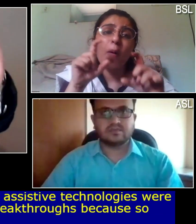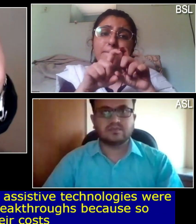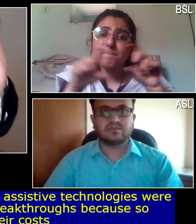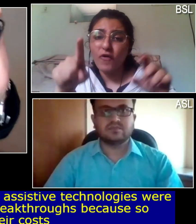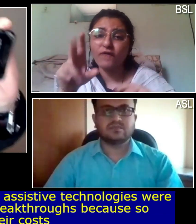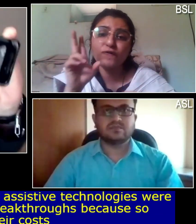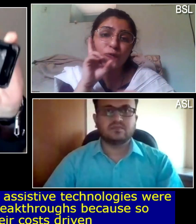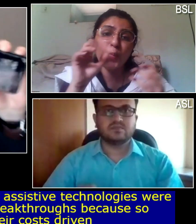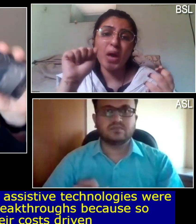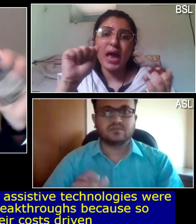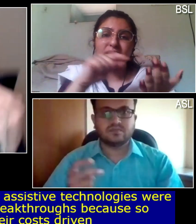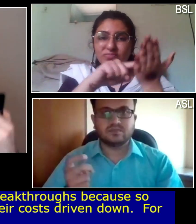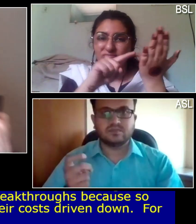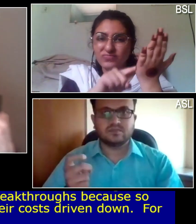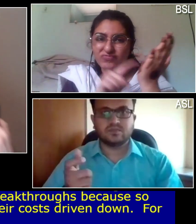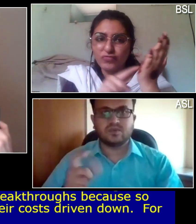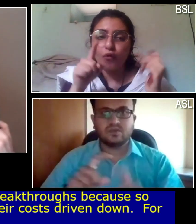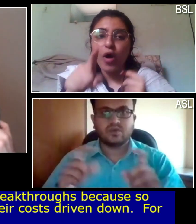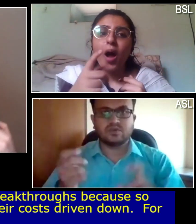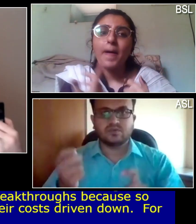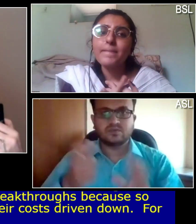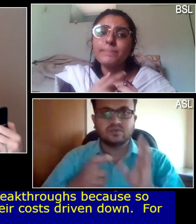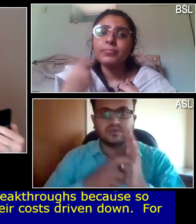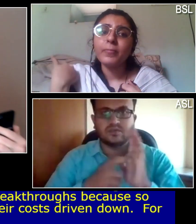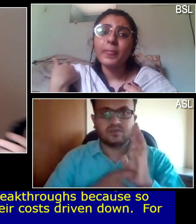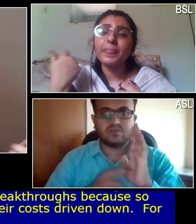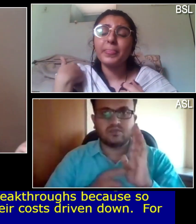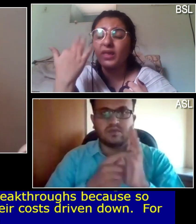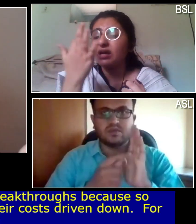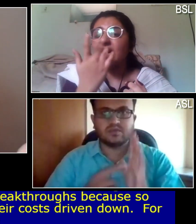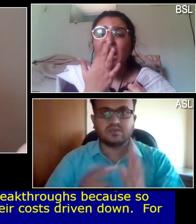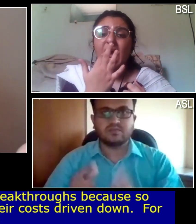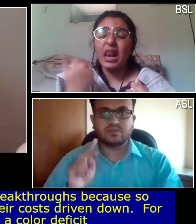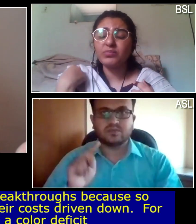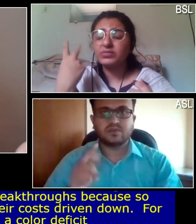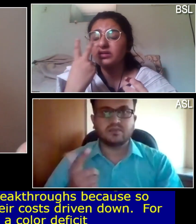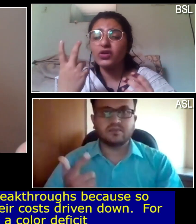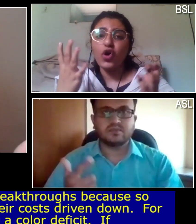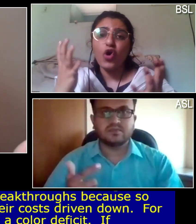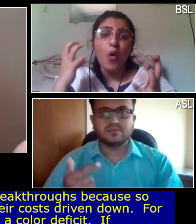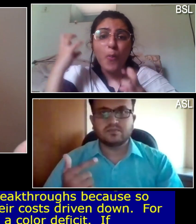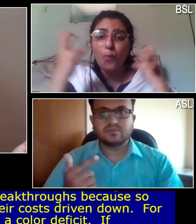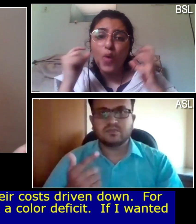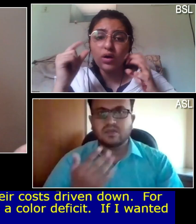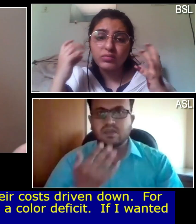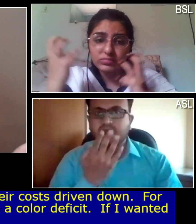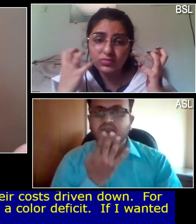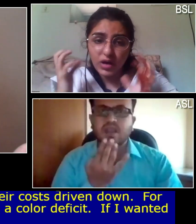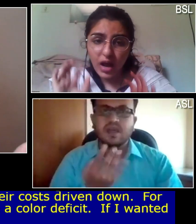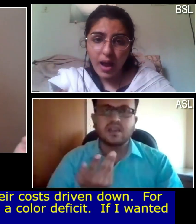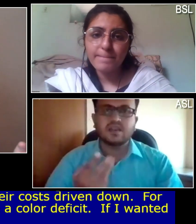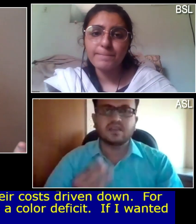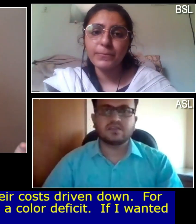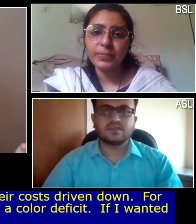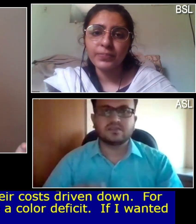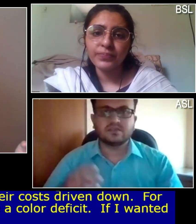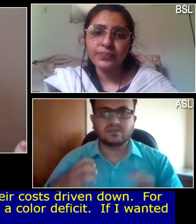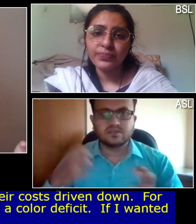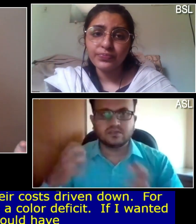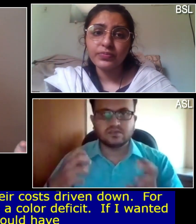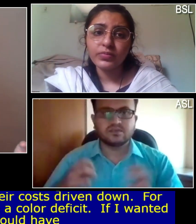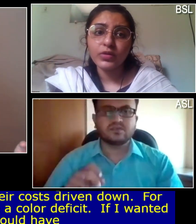phone I'm holding up, it used to be I have a color deficit. It used to be if I wanted to know what color my shirt was for sure, I'd have to buy a $200 device